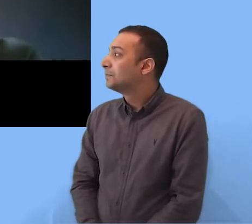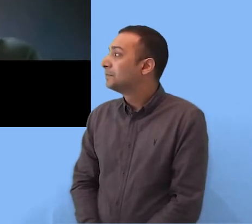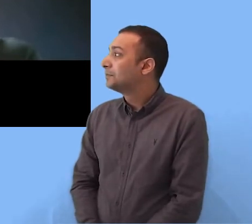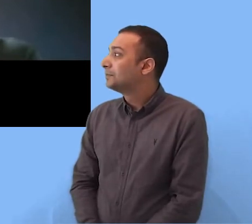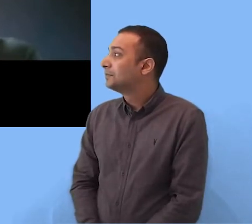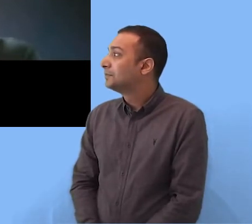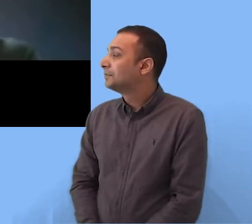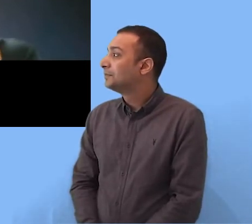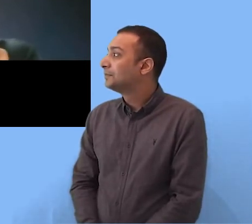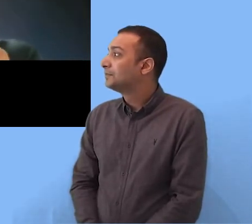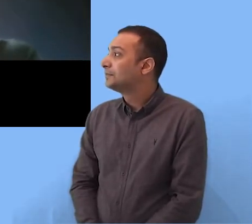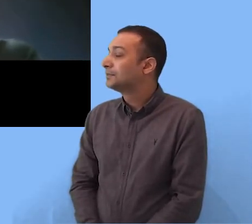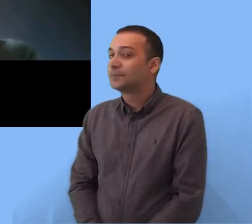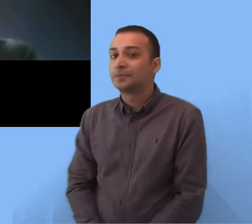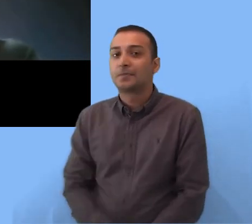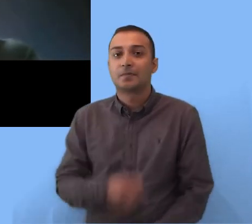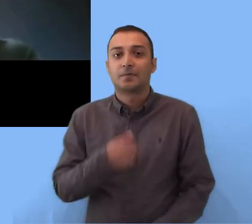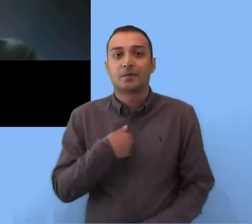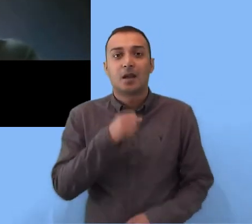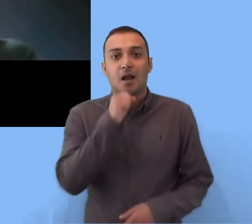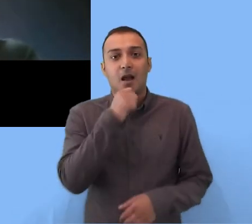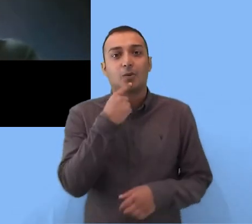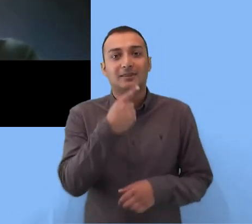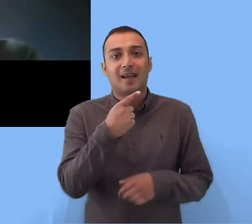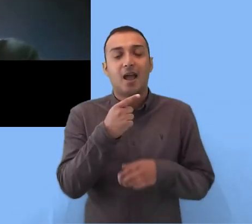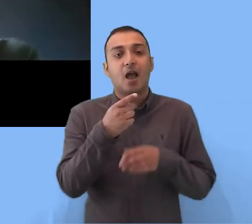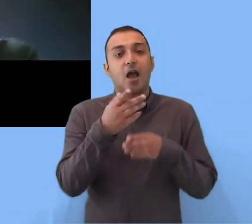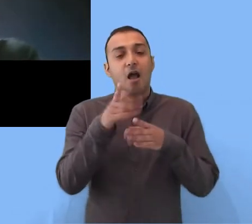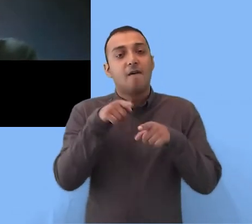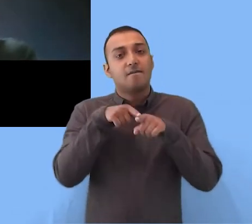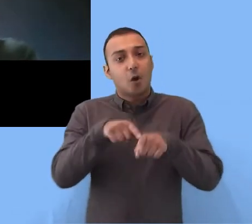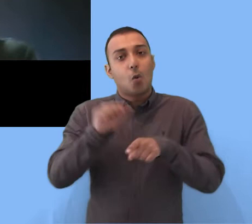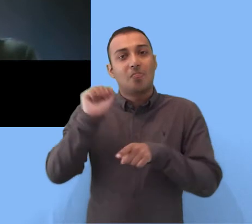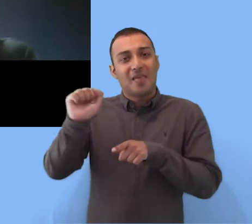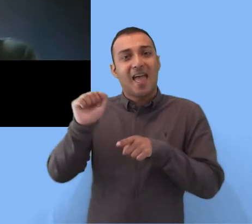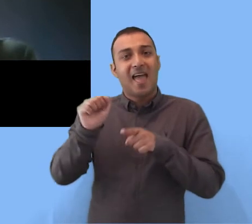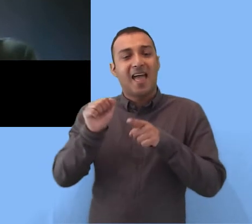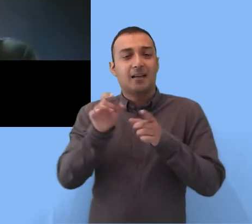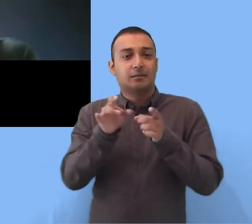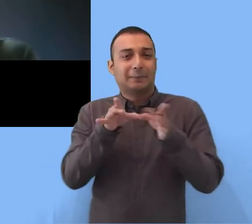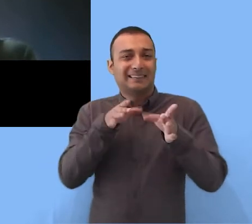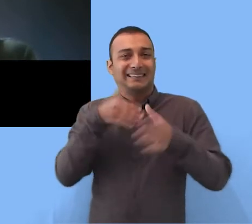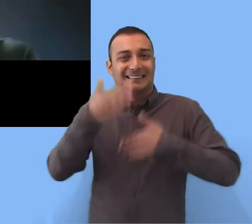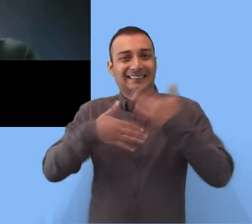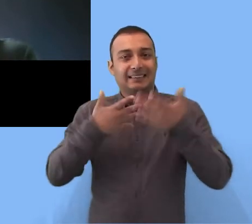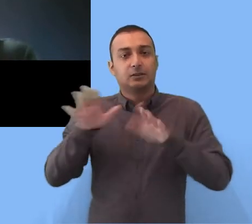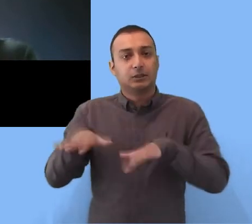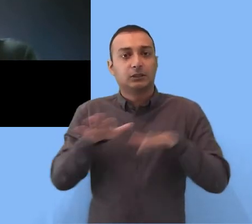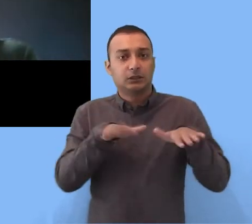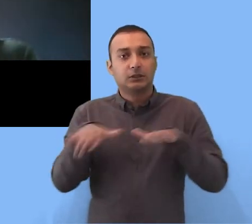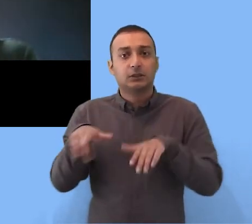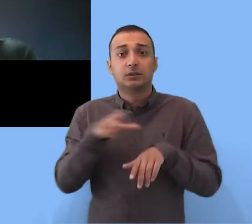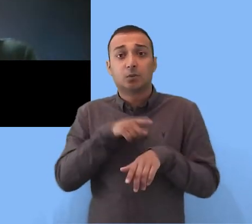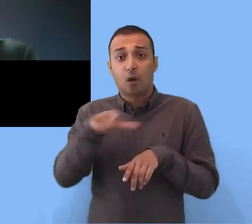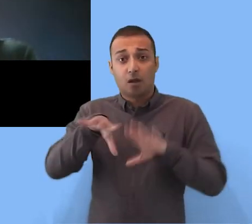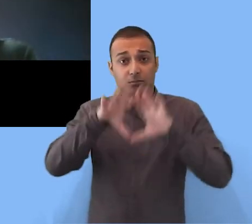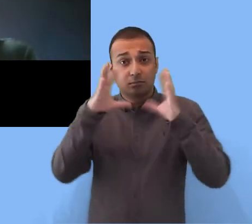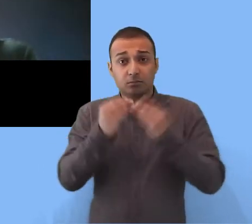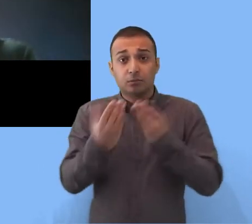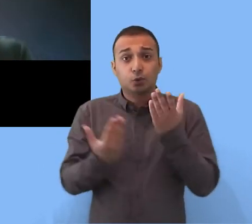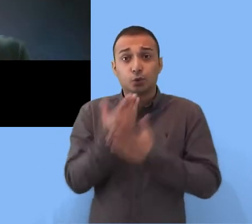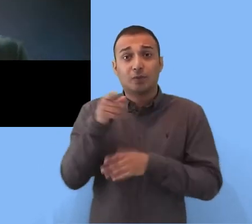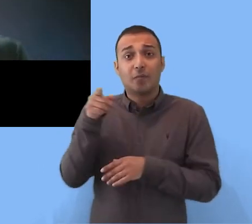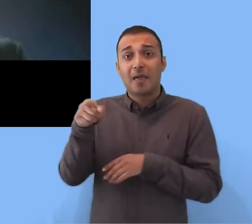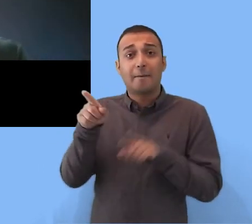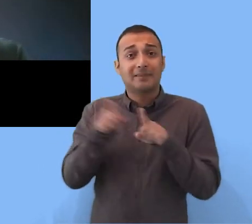I would say work at their speed. Work at their speed, because this is new to them, just like it's new to their child.